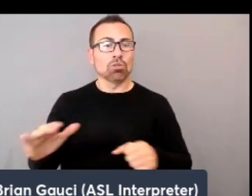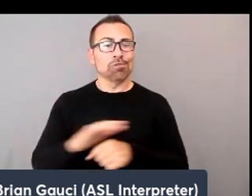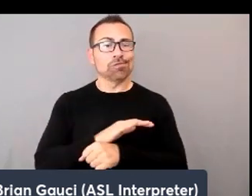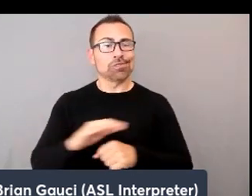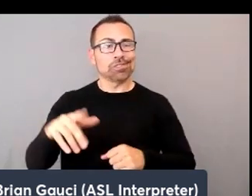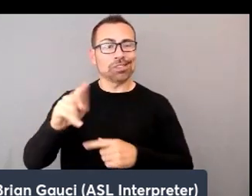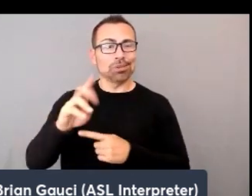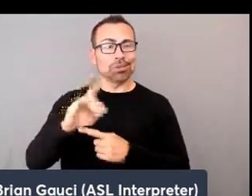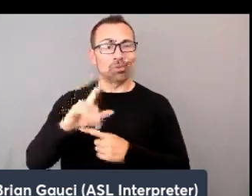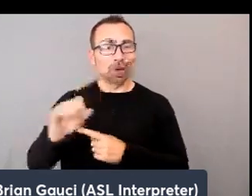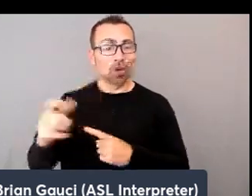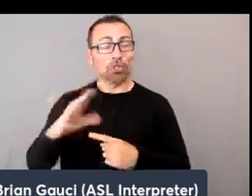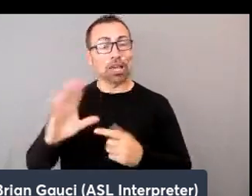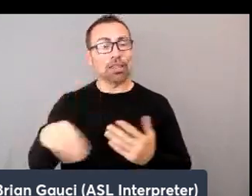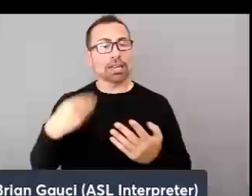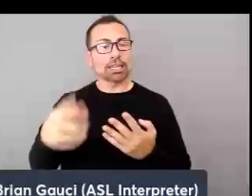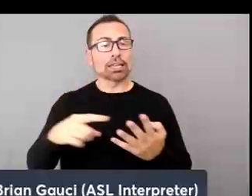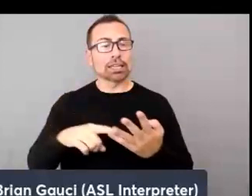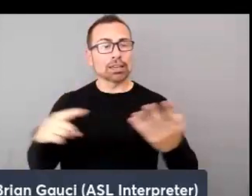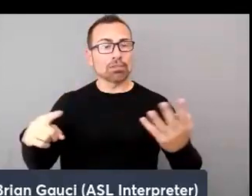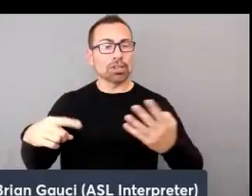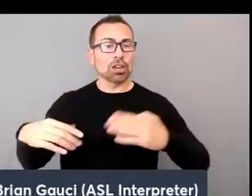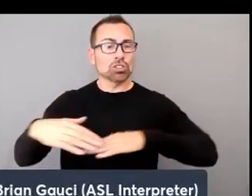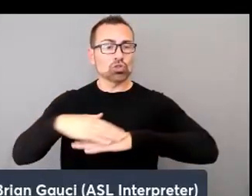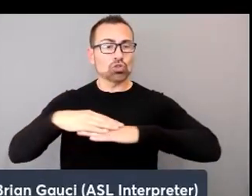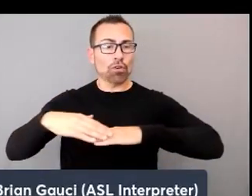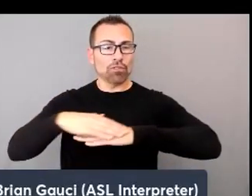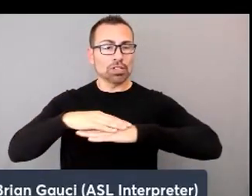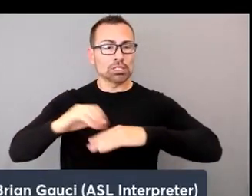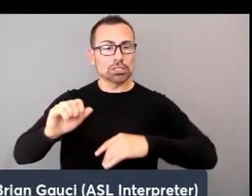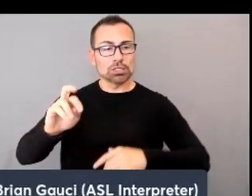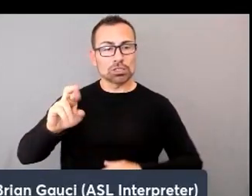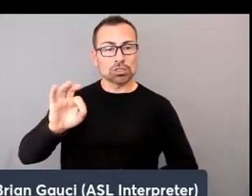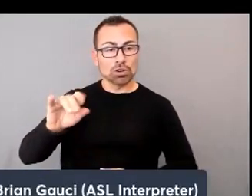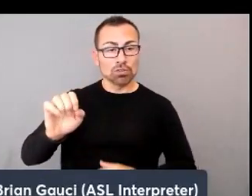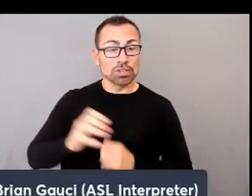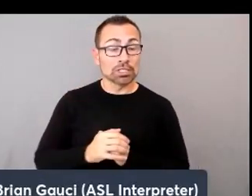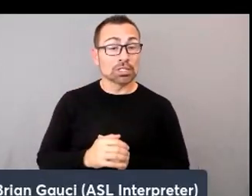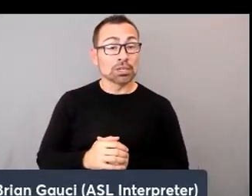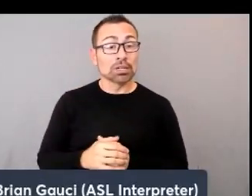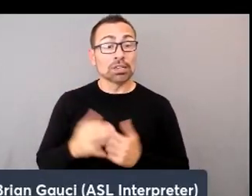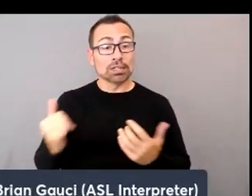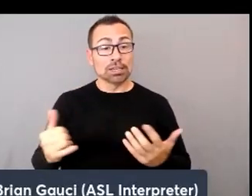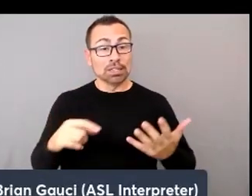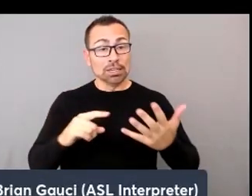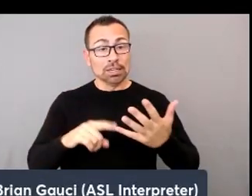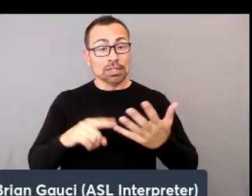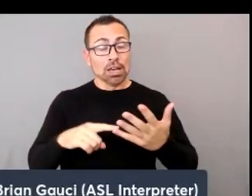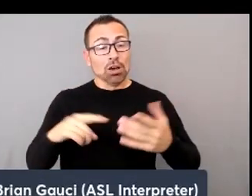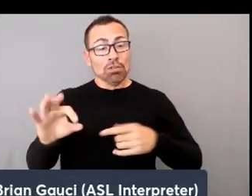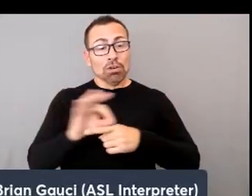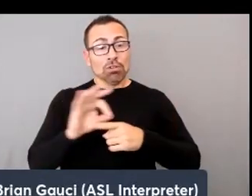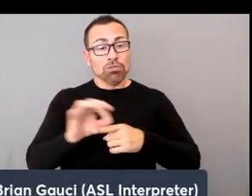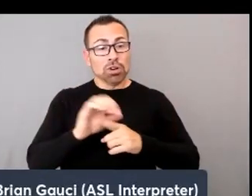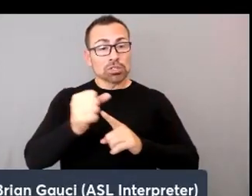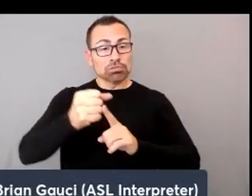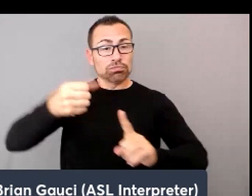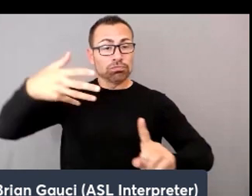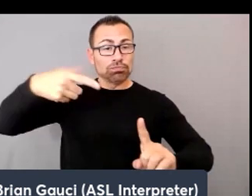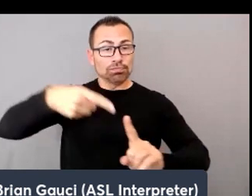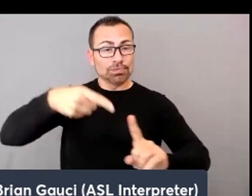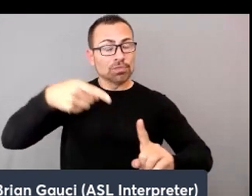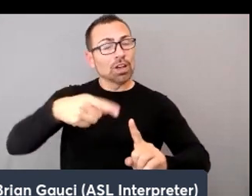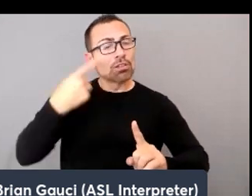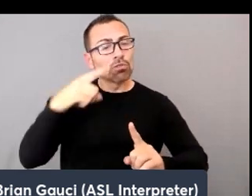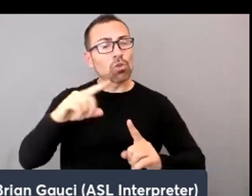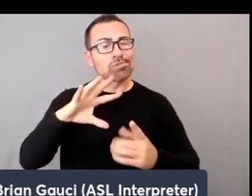it a surface. Then I define a function environment props, which what it does